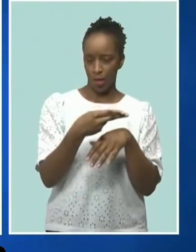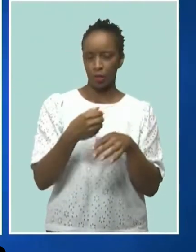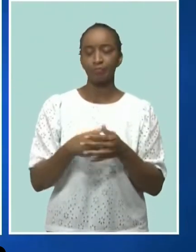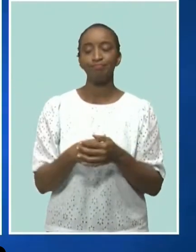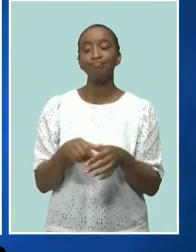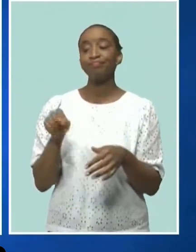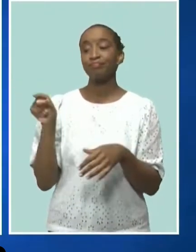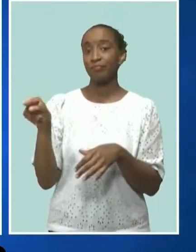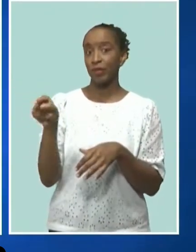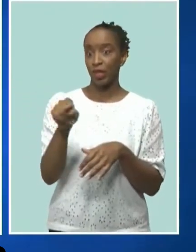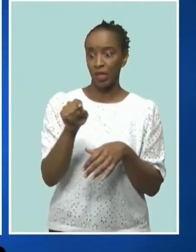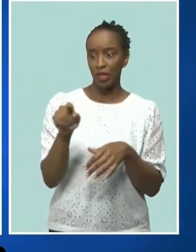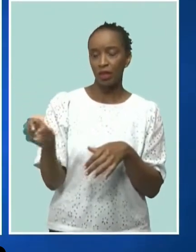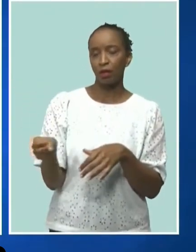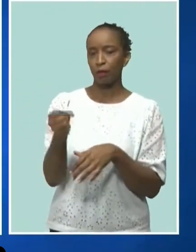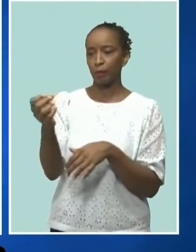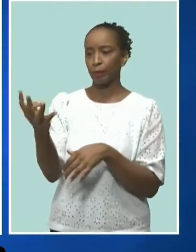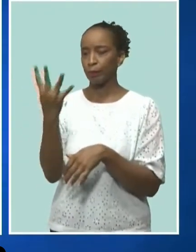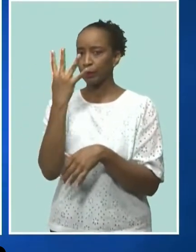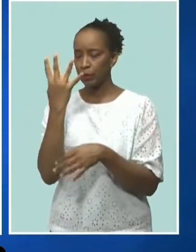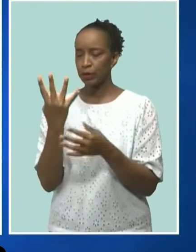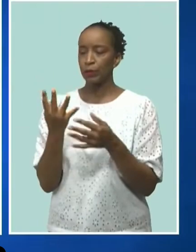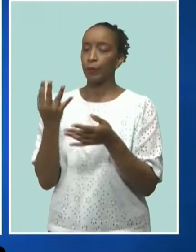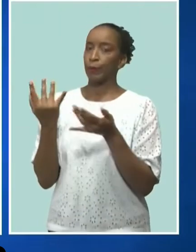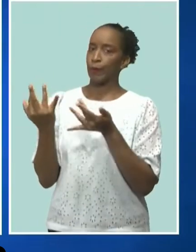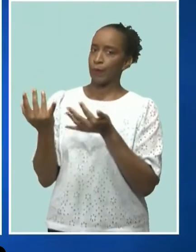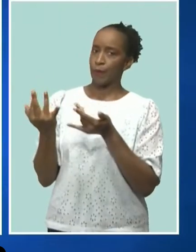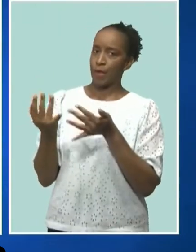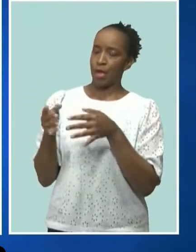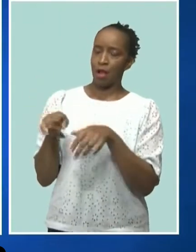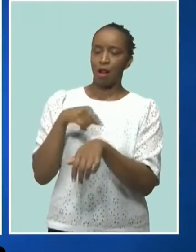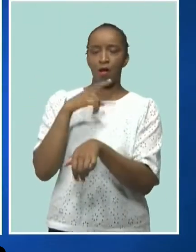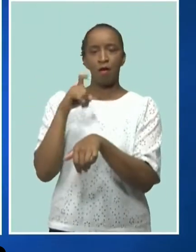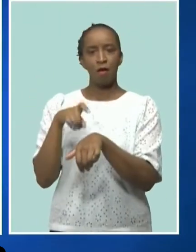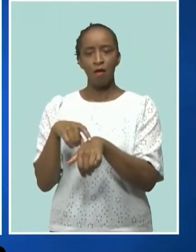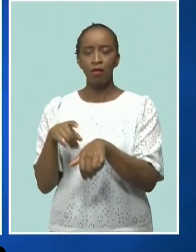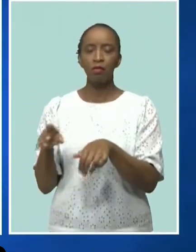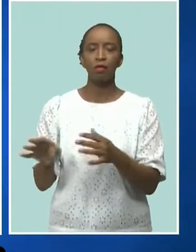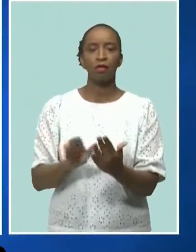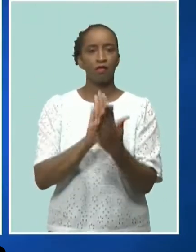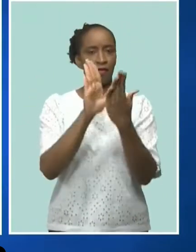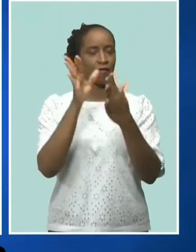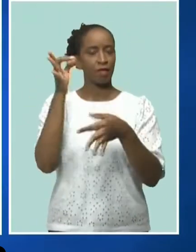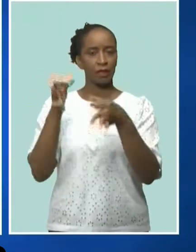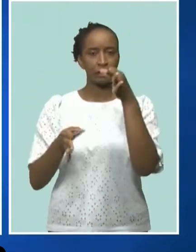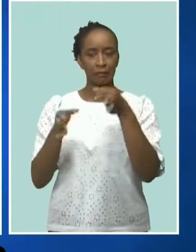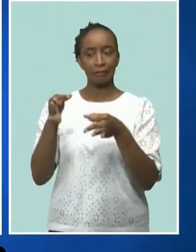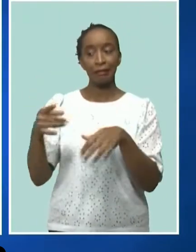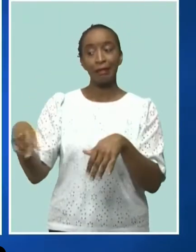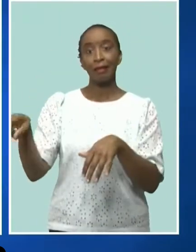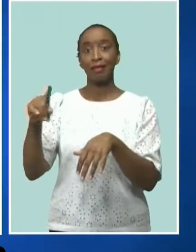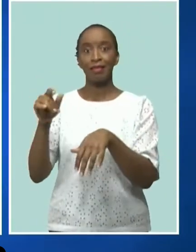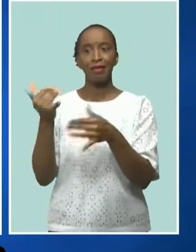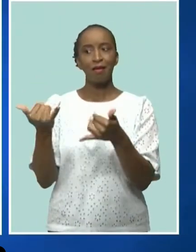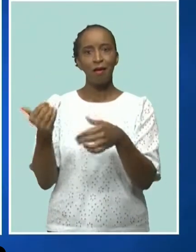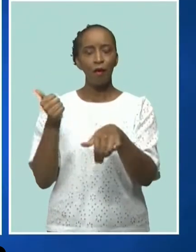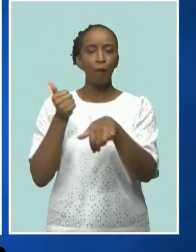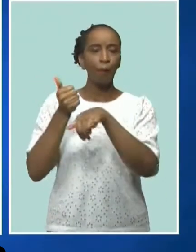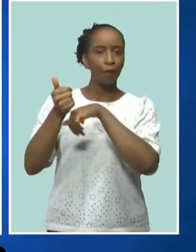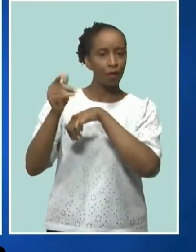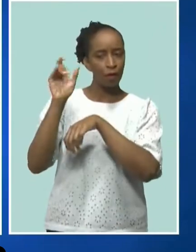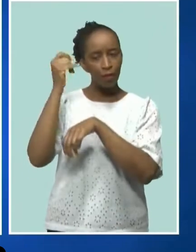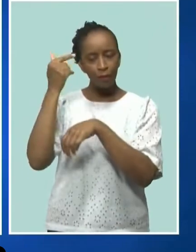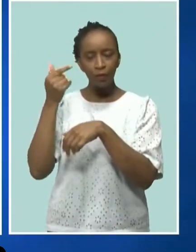motions against the state. They argue the delay has resulted in a breach of their fundamental rights. Mr. Marshall says